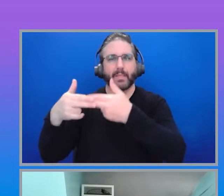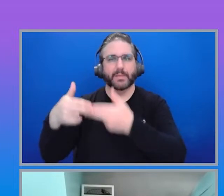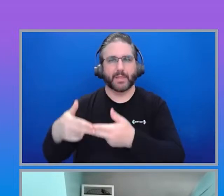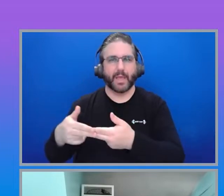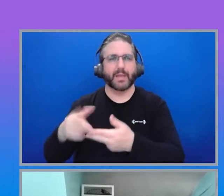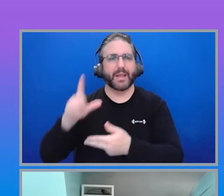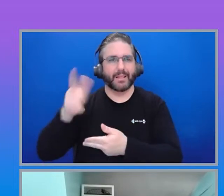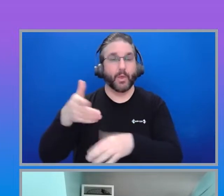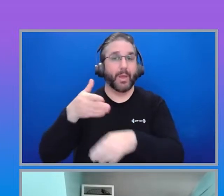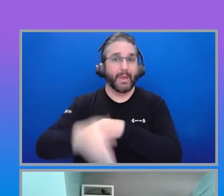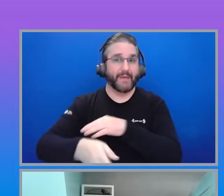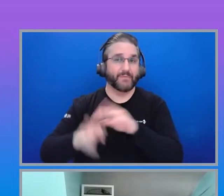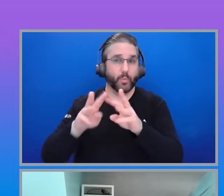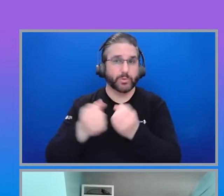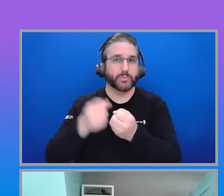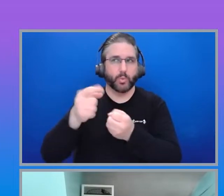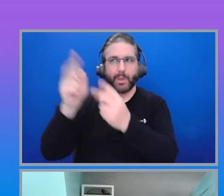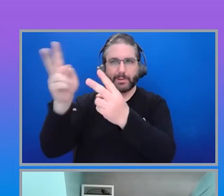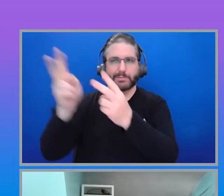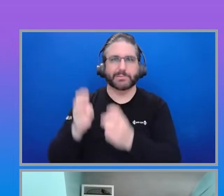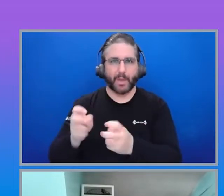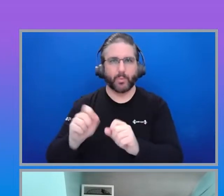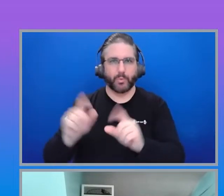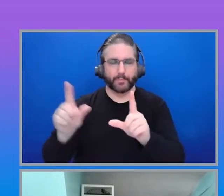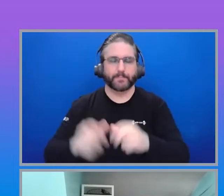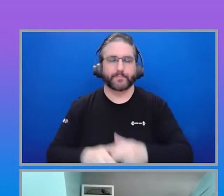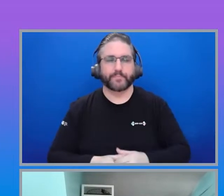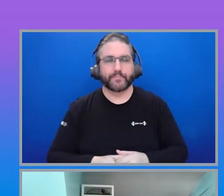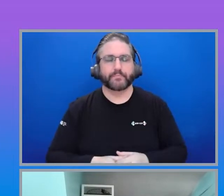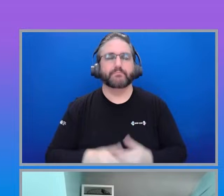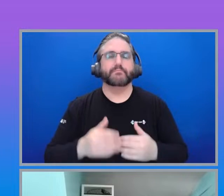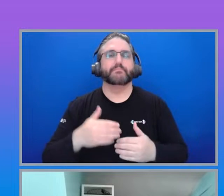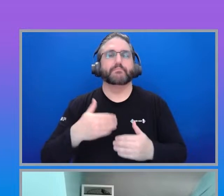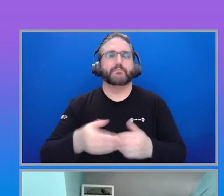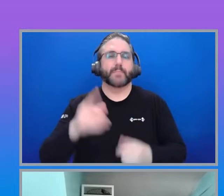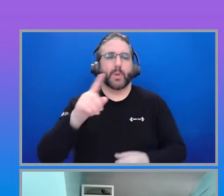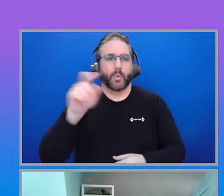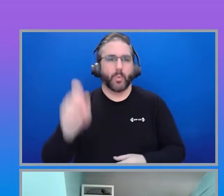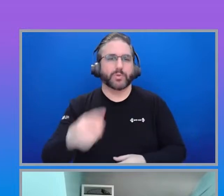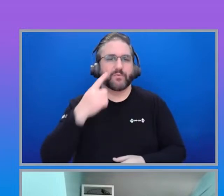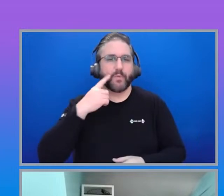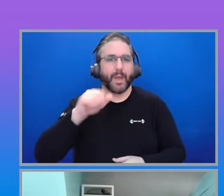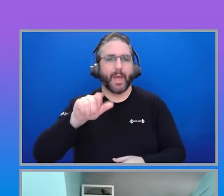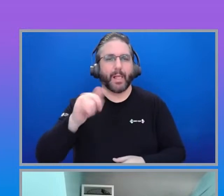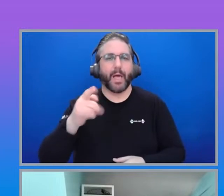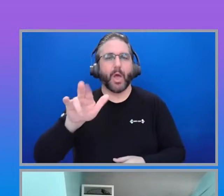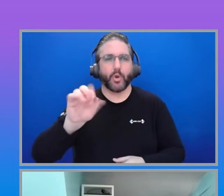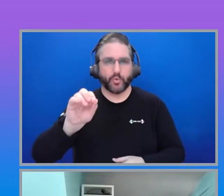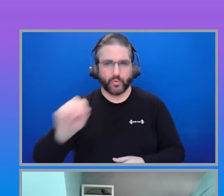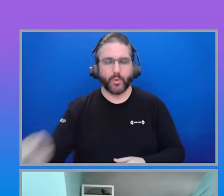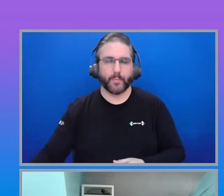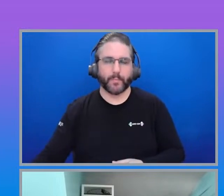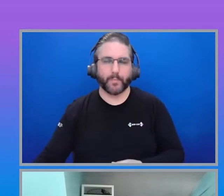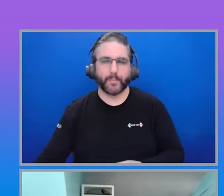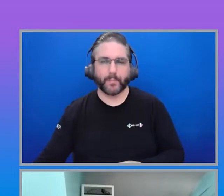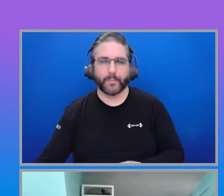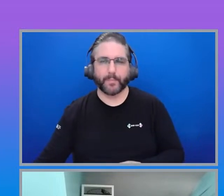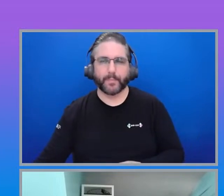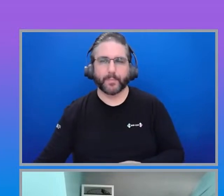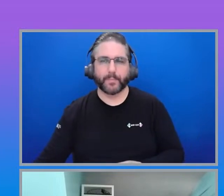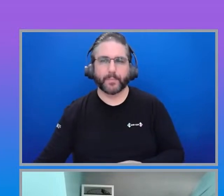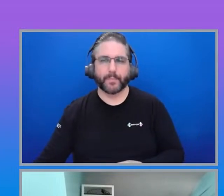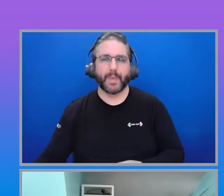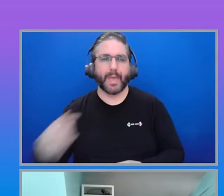demand. So our next follow-on question is going to first go to Alejandro. So as we look to the future, what is your opinion